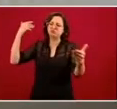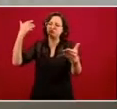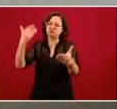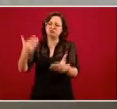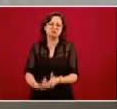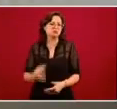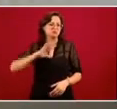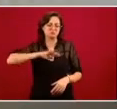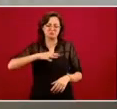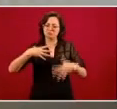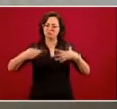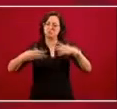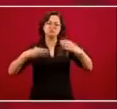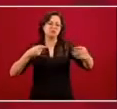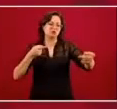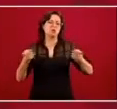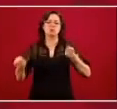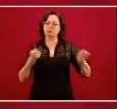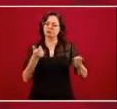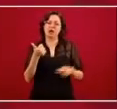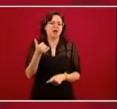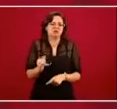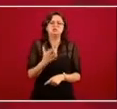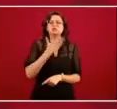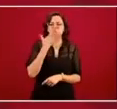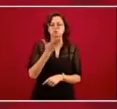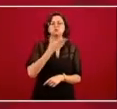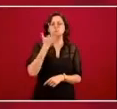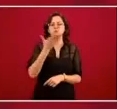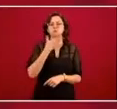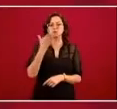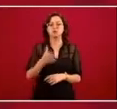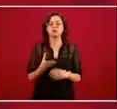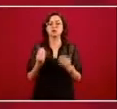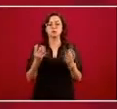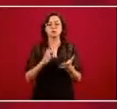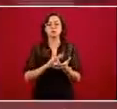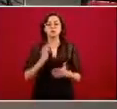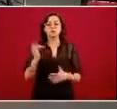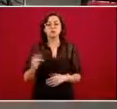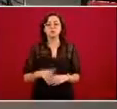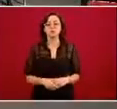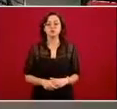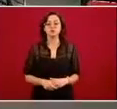decades, maybe for centuries, for the control of epidemics of different nature. Thank you.